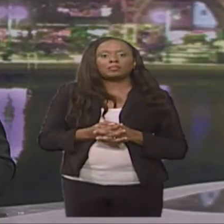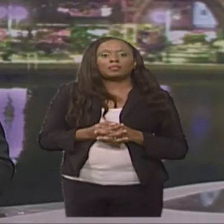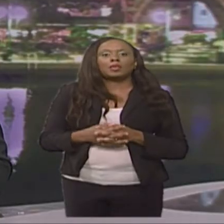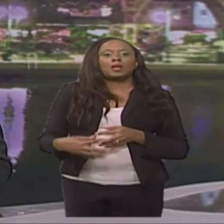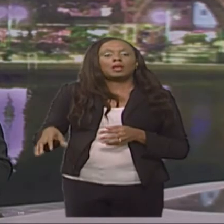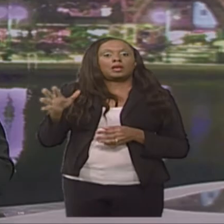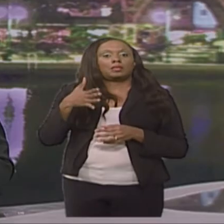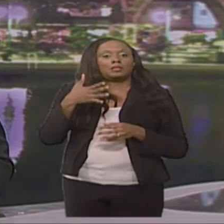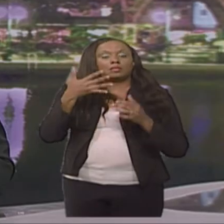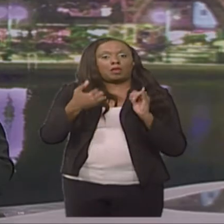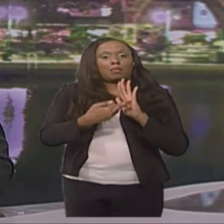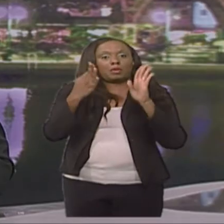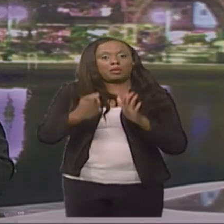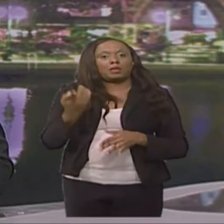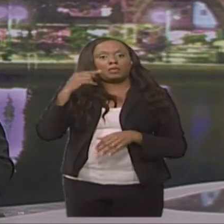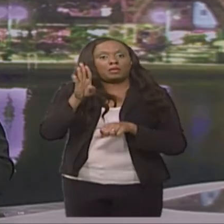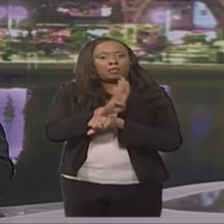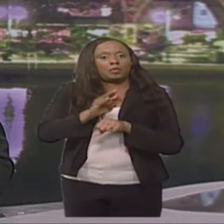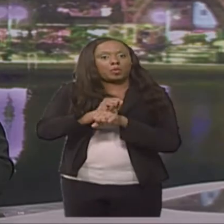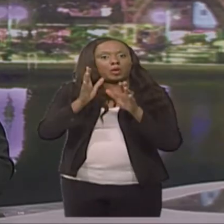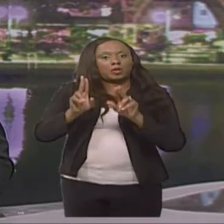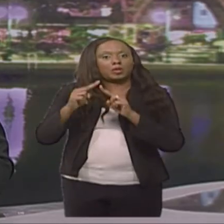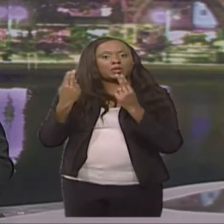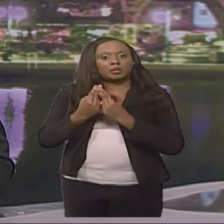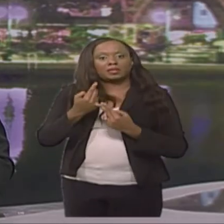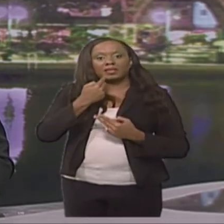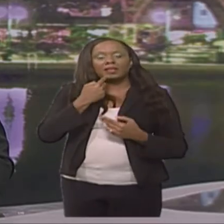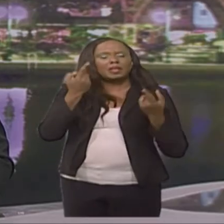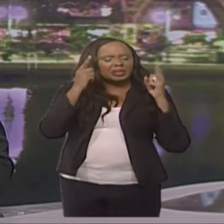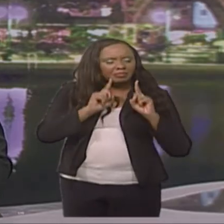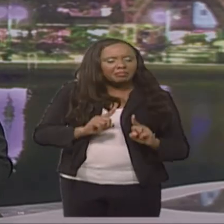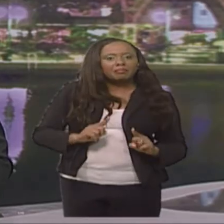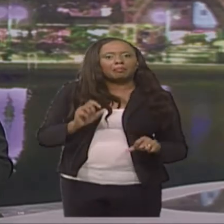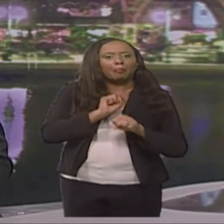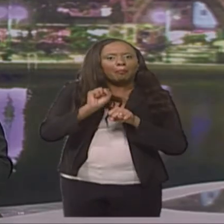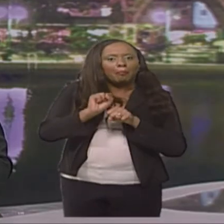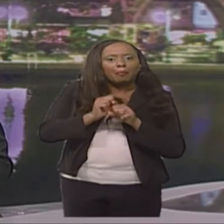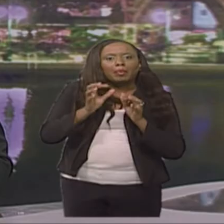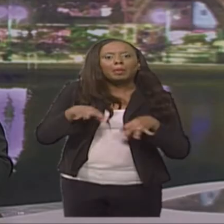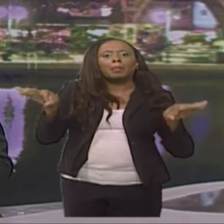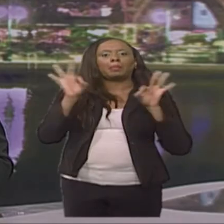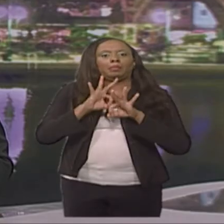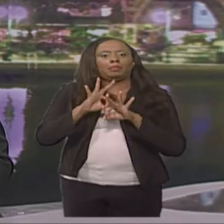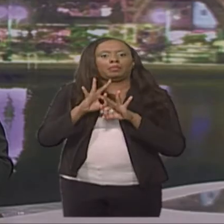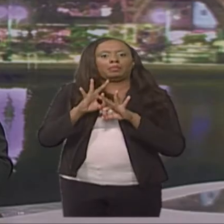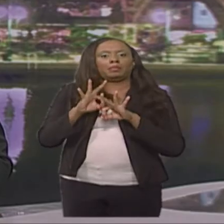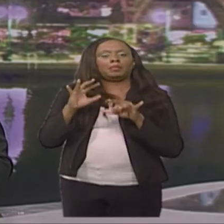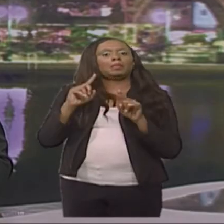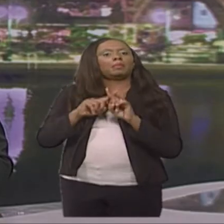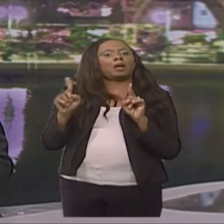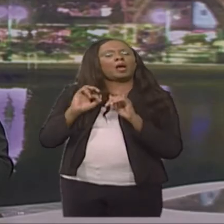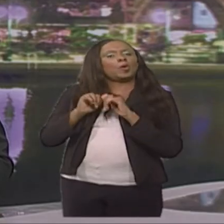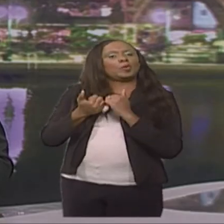in response, General Secretary of the Barbados Workers Union, Tony Moore, while agreeing that more productivity is essential to growth in the